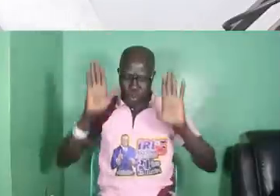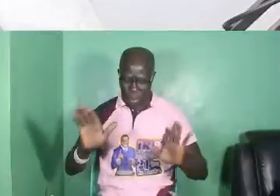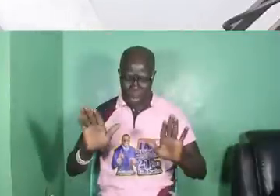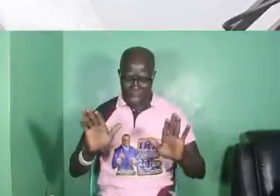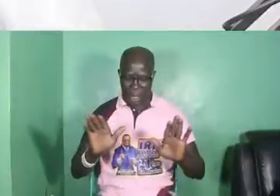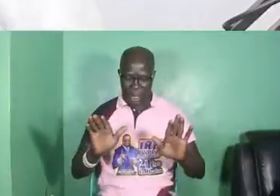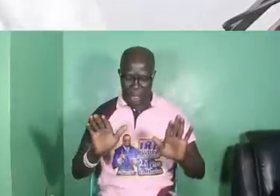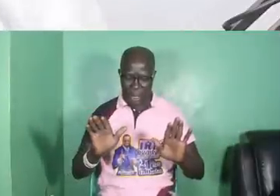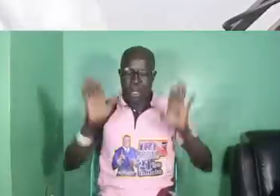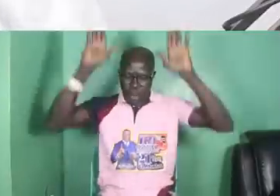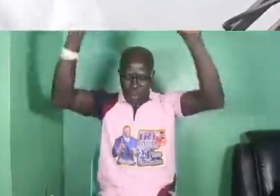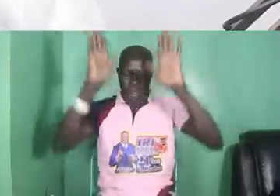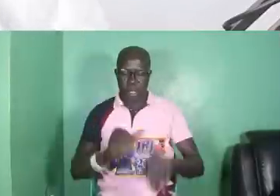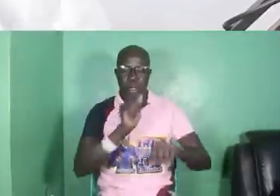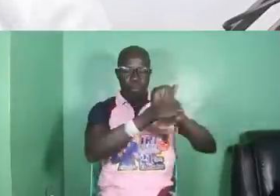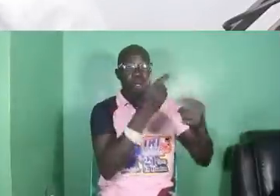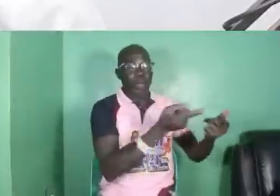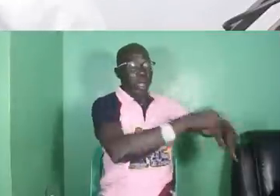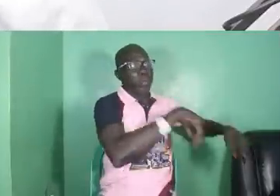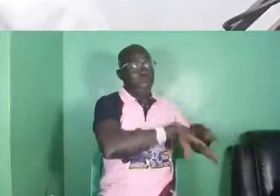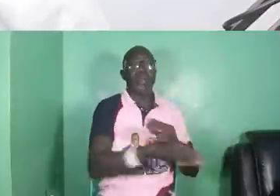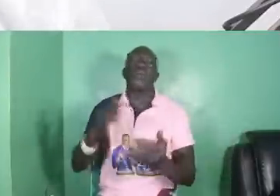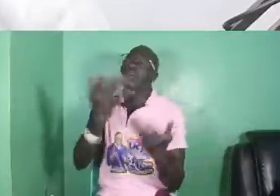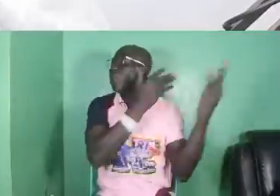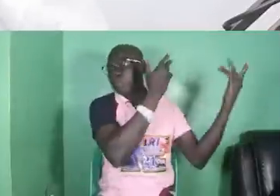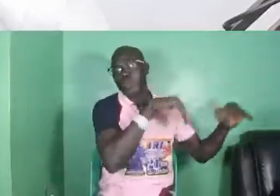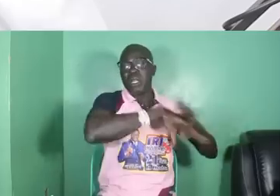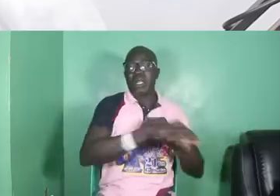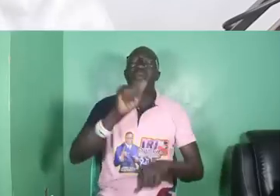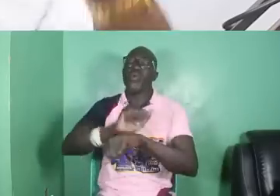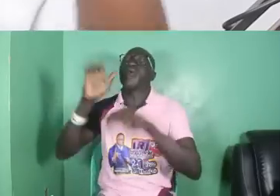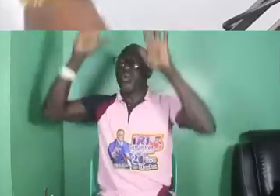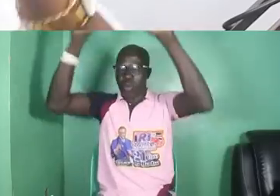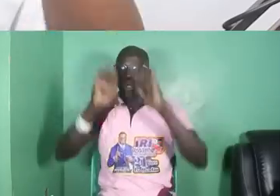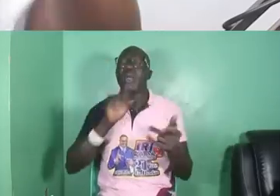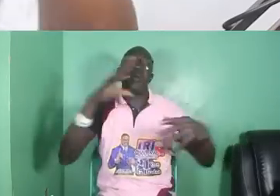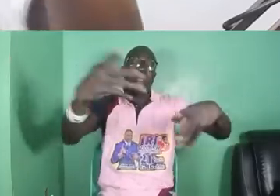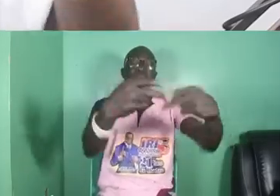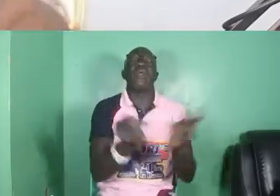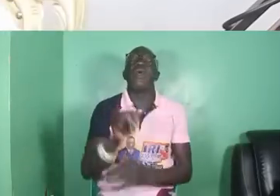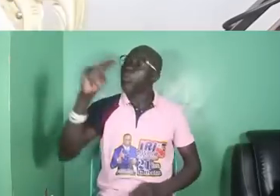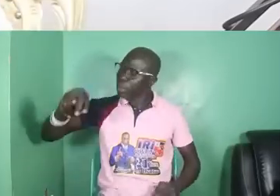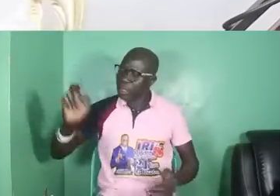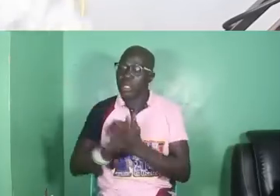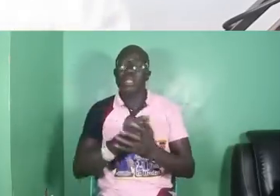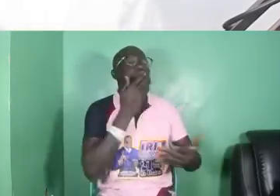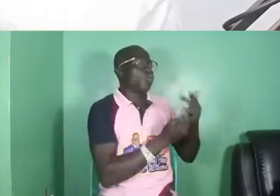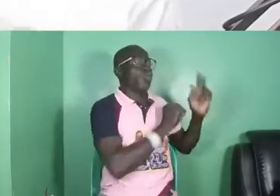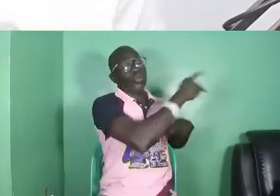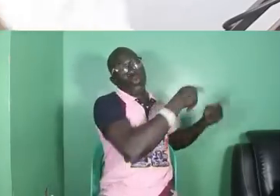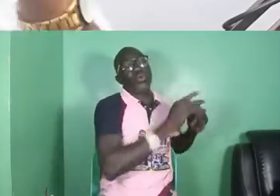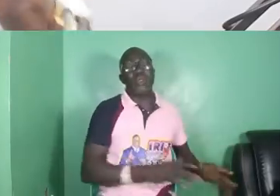Capital miracle. I love Bracato. In the name of Jesus. Be expected. He said, Baramata. Miracle. You need major prophet. Oh, do you know Juno